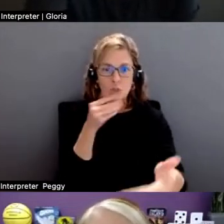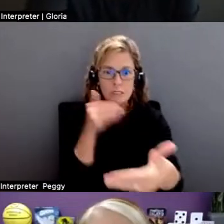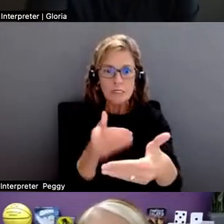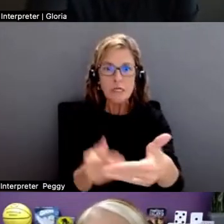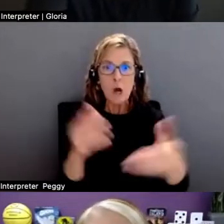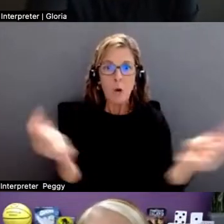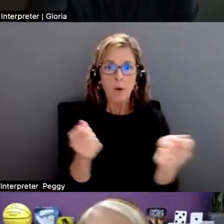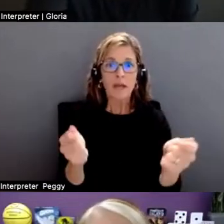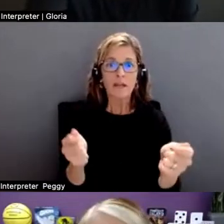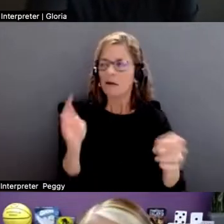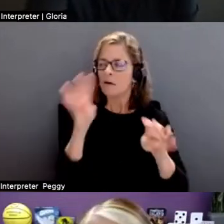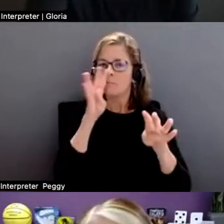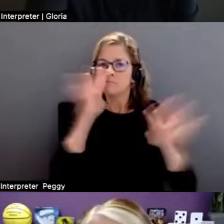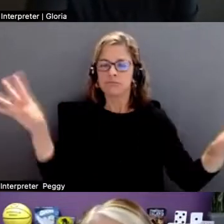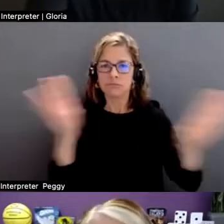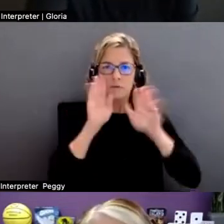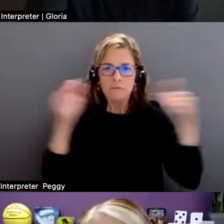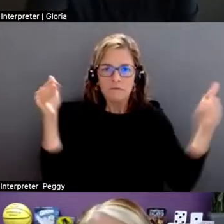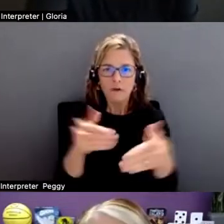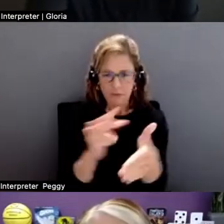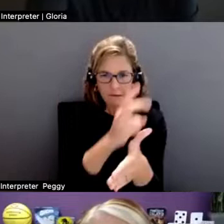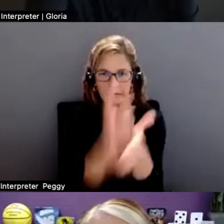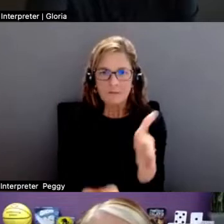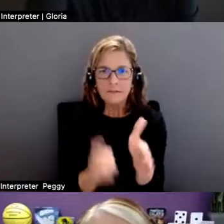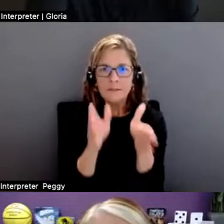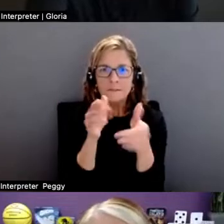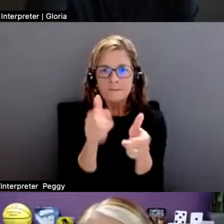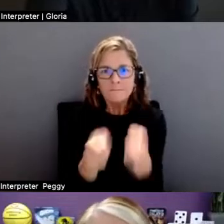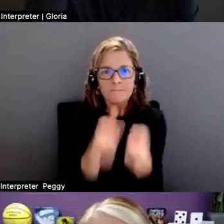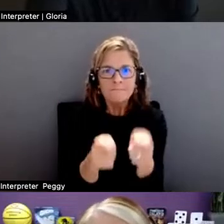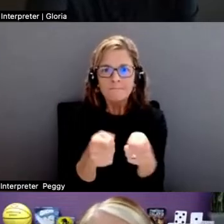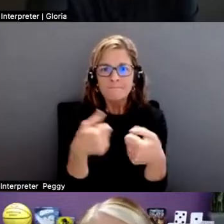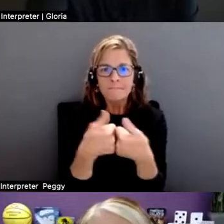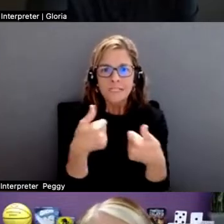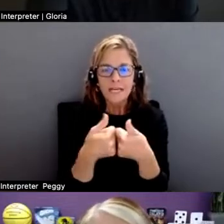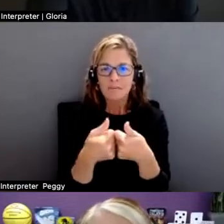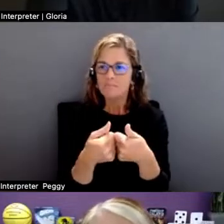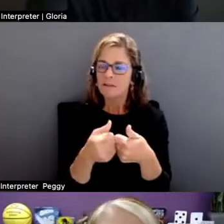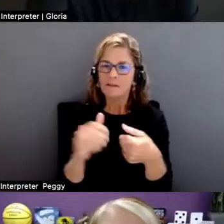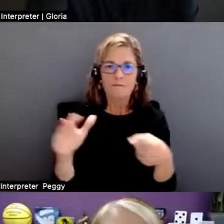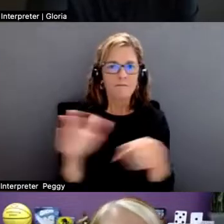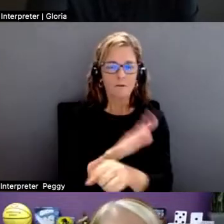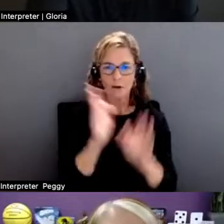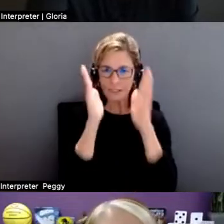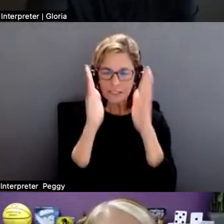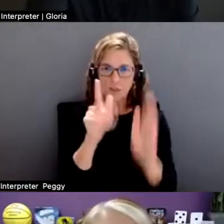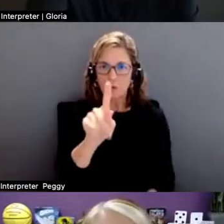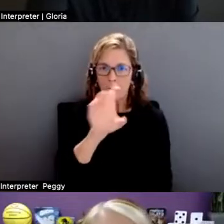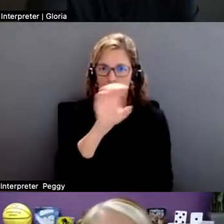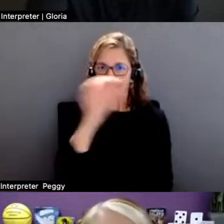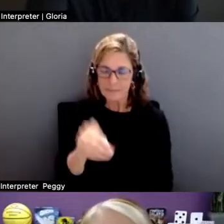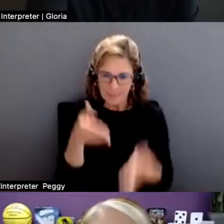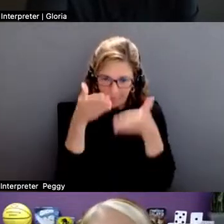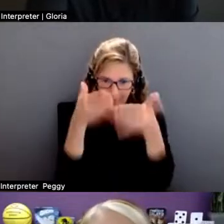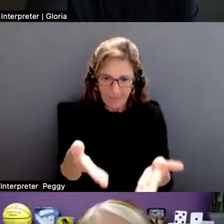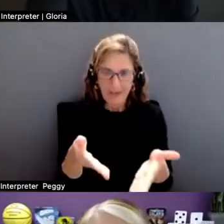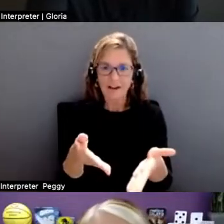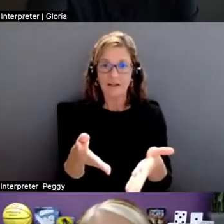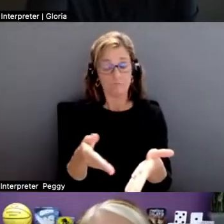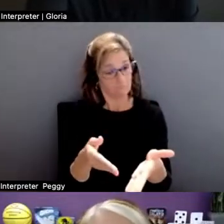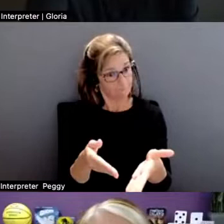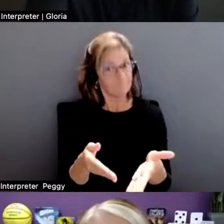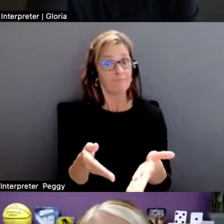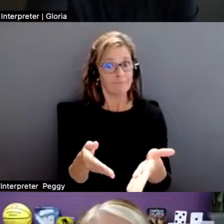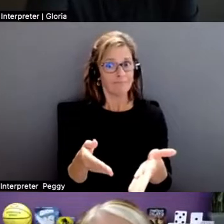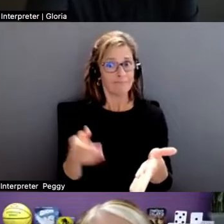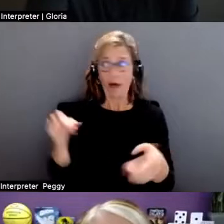Their level of concentration and their ability to give 100% of their attention to the task at hand is actually pretty